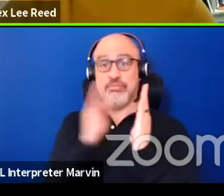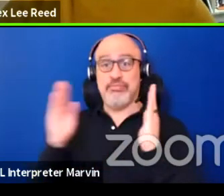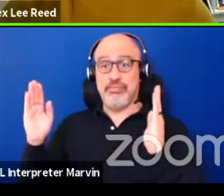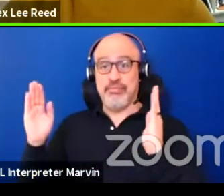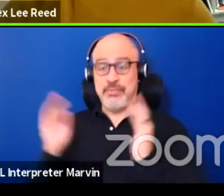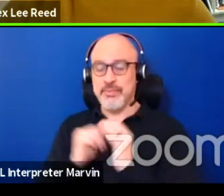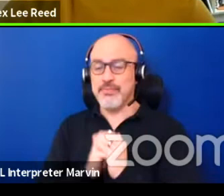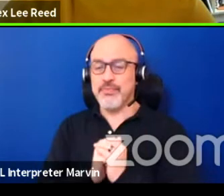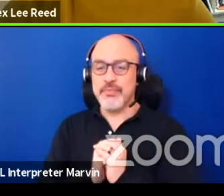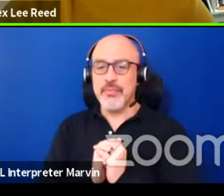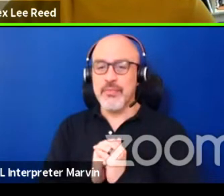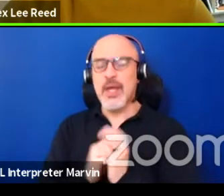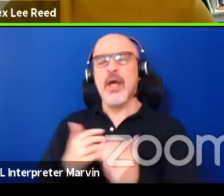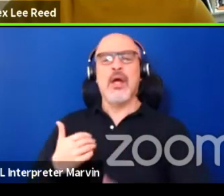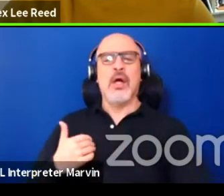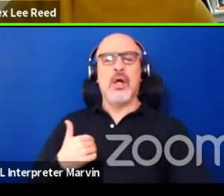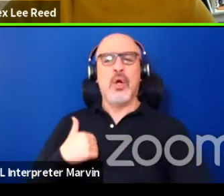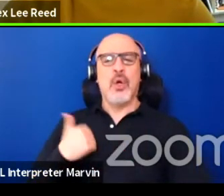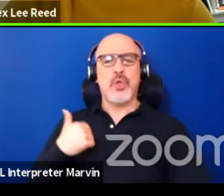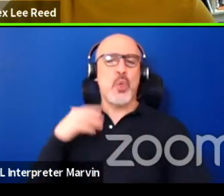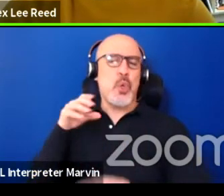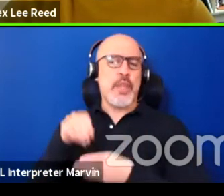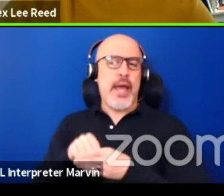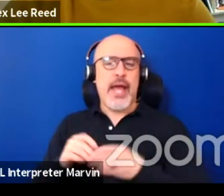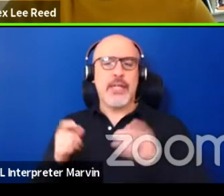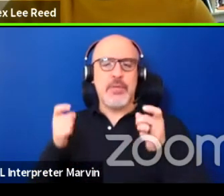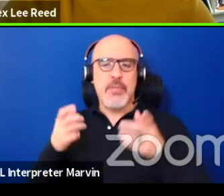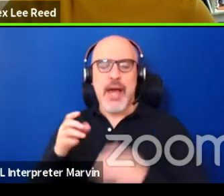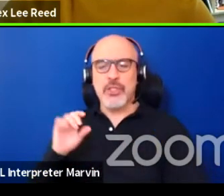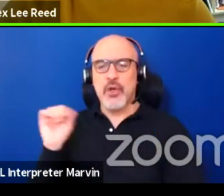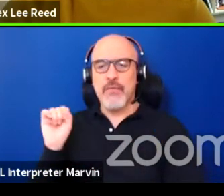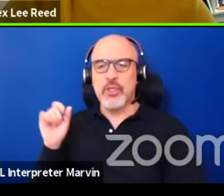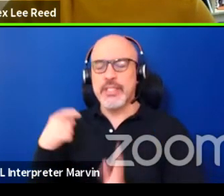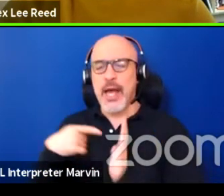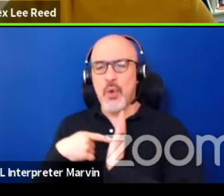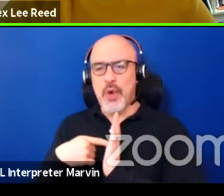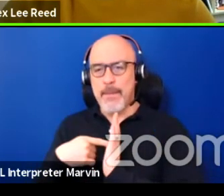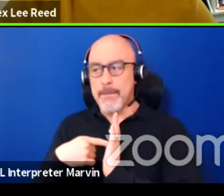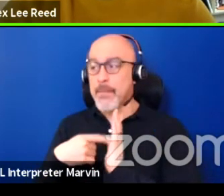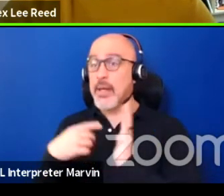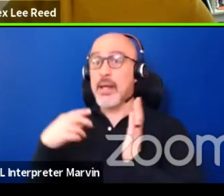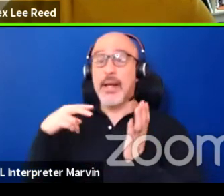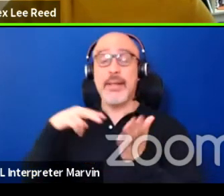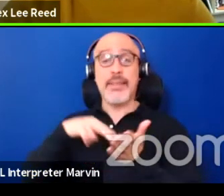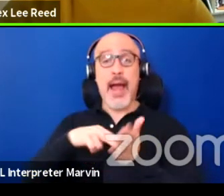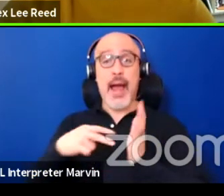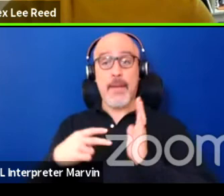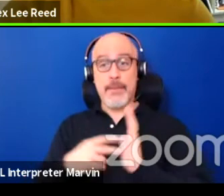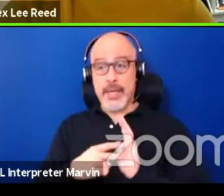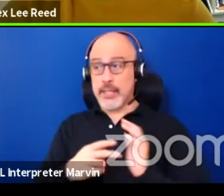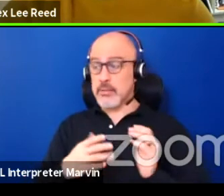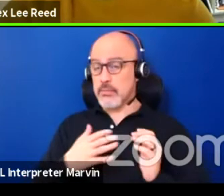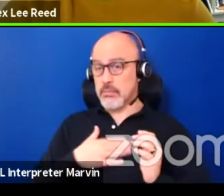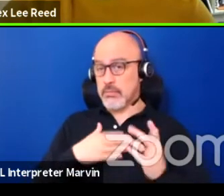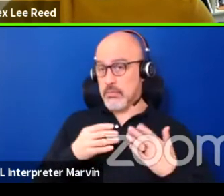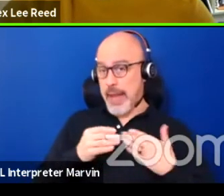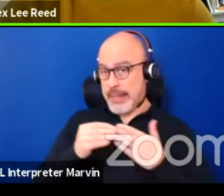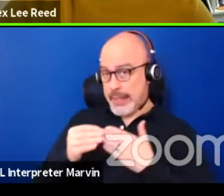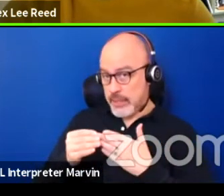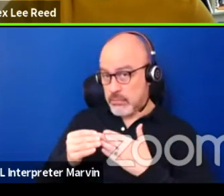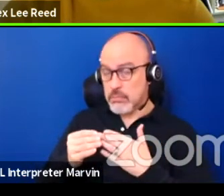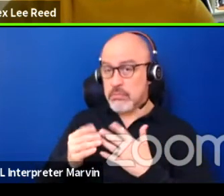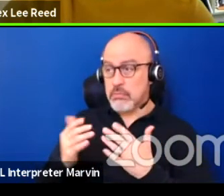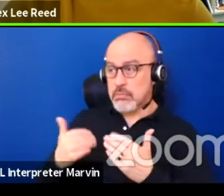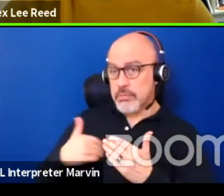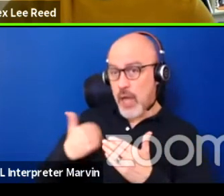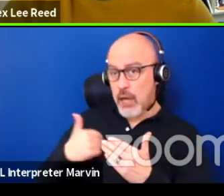Like I said, I'm the Youth Engagement Manager at Seattle Rep, which means that I take my lead from the young people and